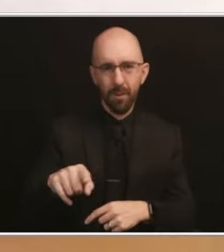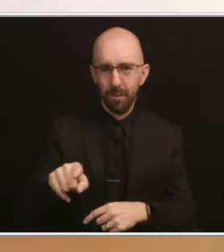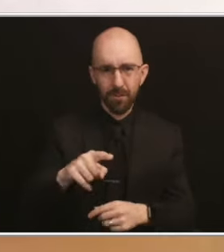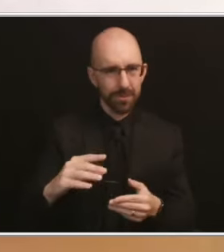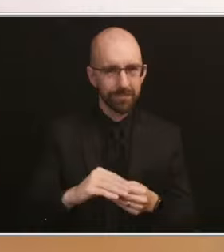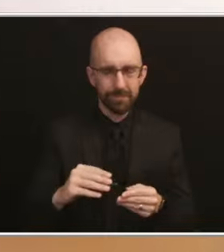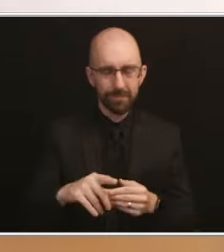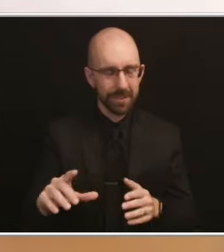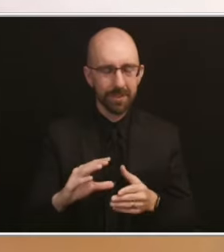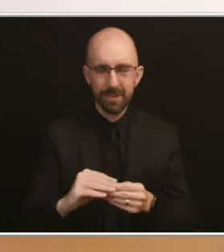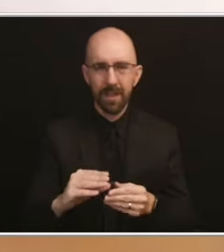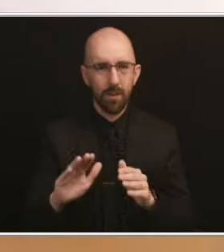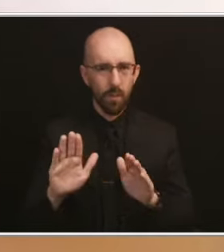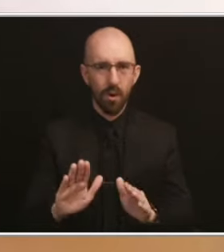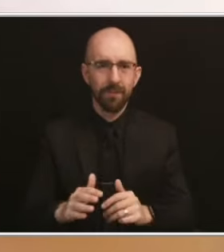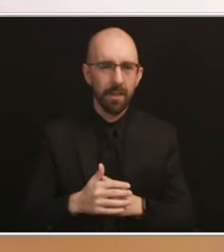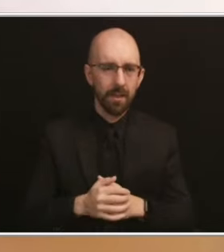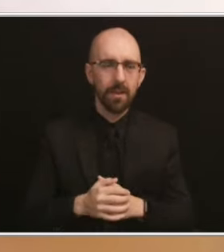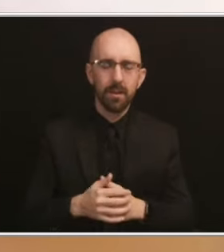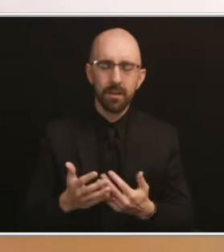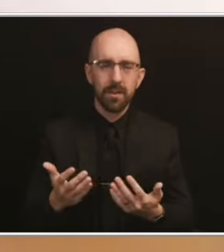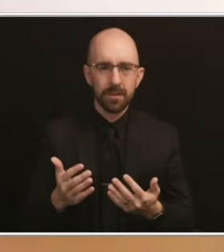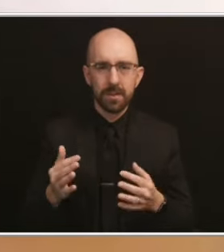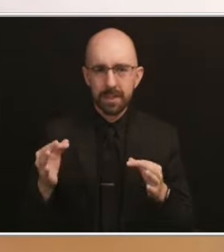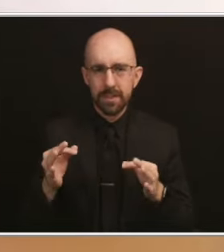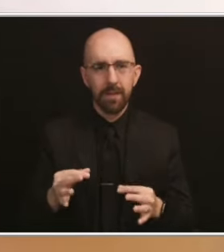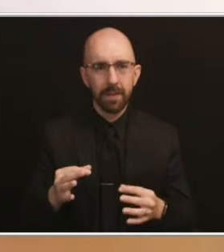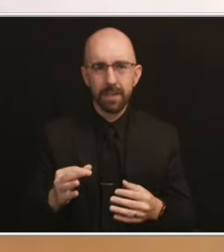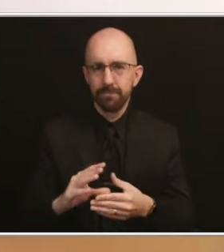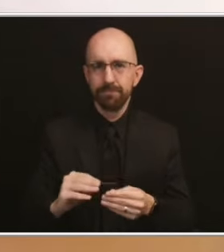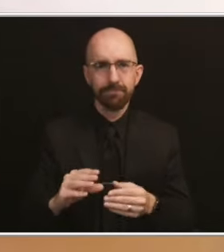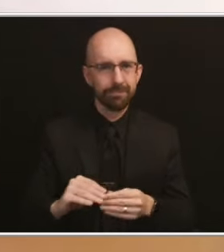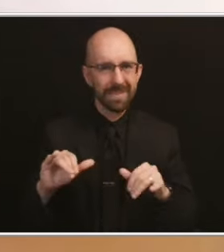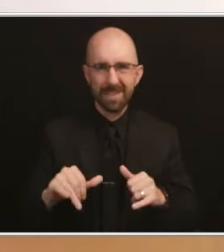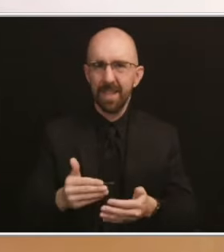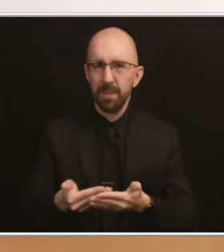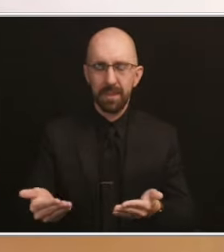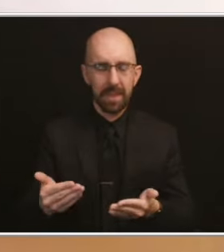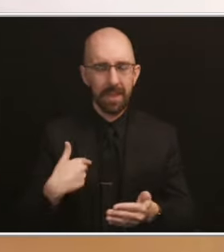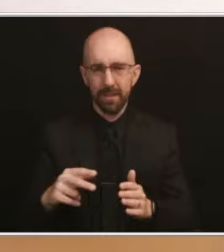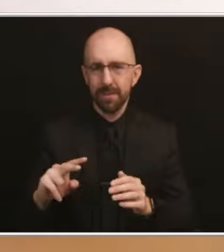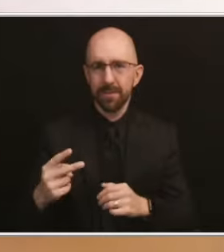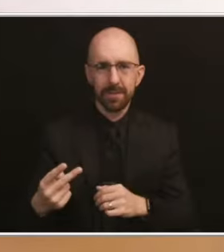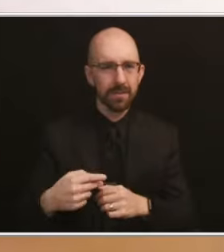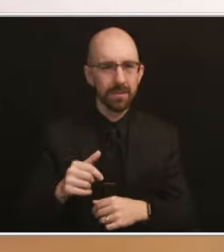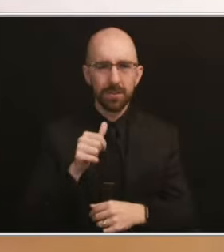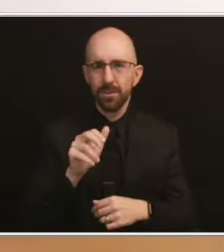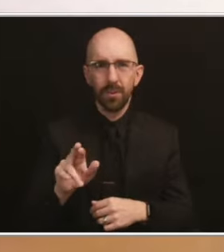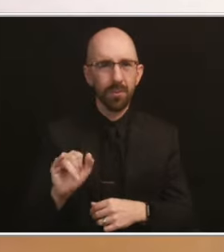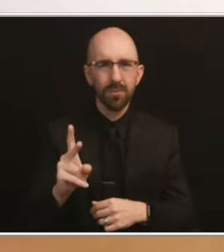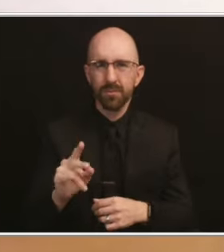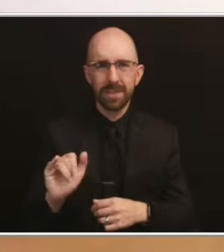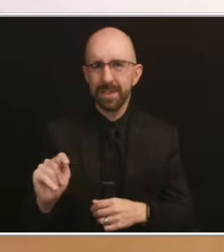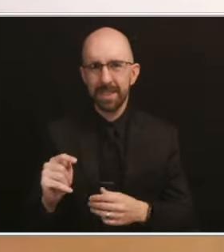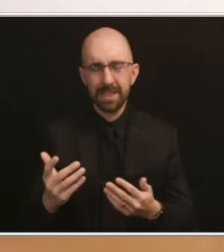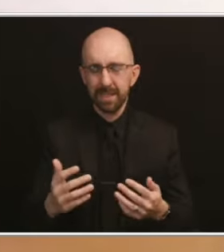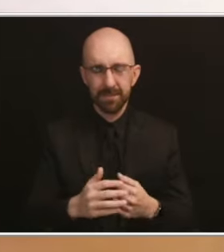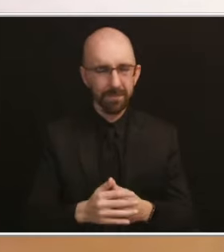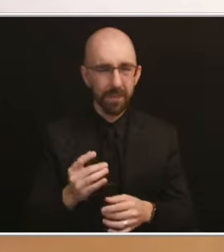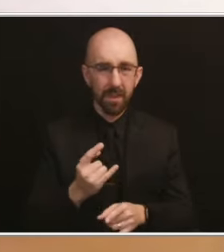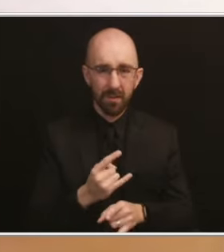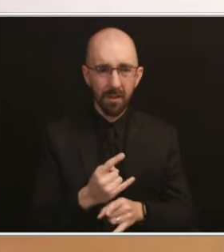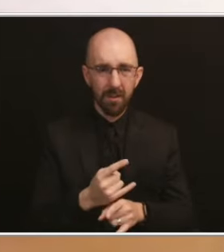stated it wonderfully. I would definitely say the same thing. Don't risk it. If alcohol